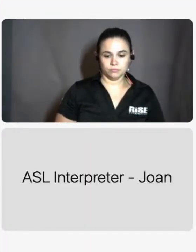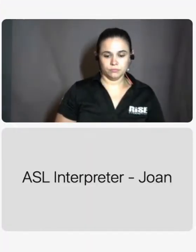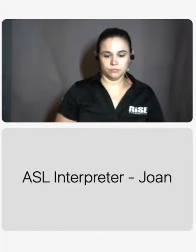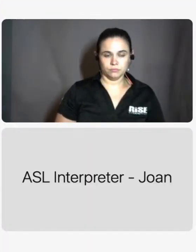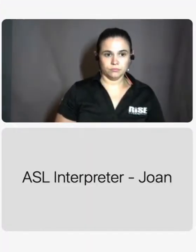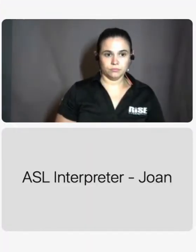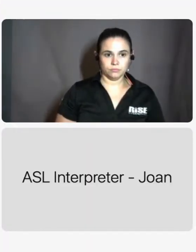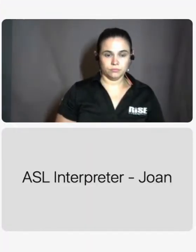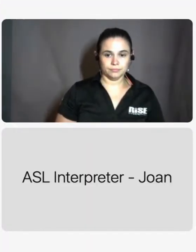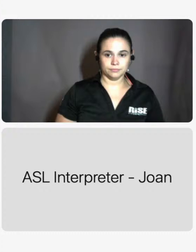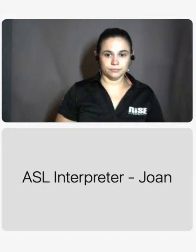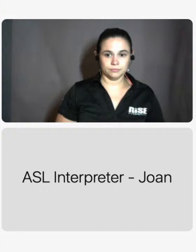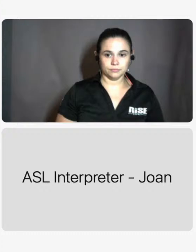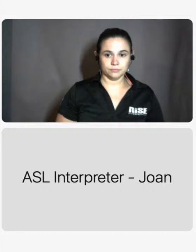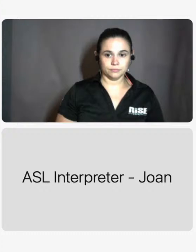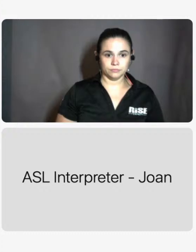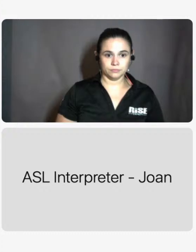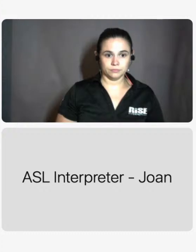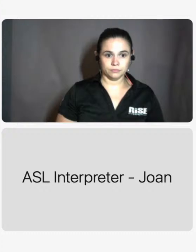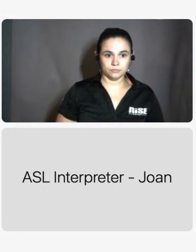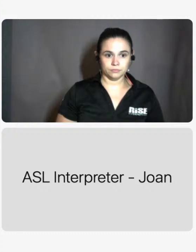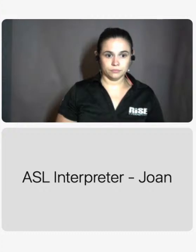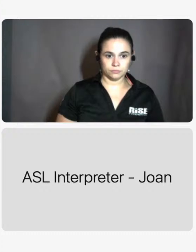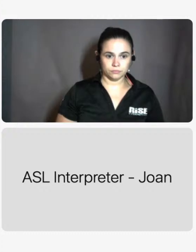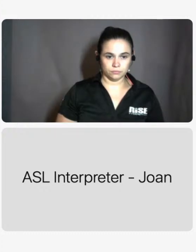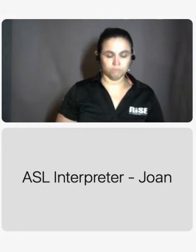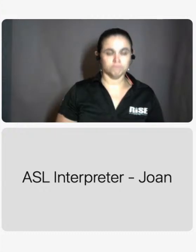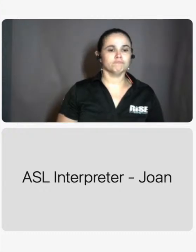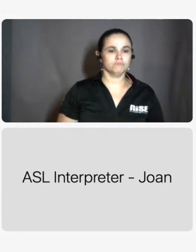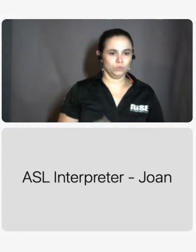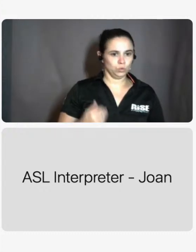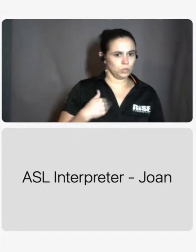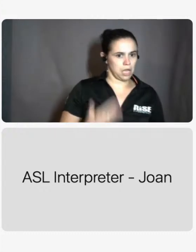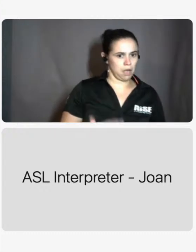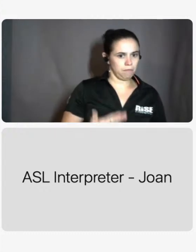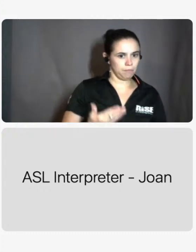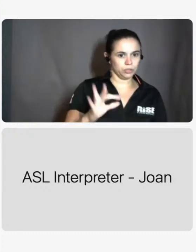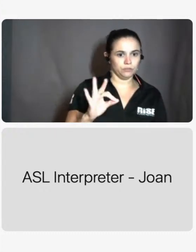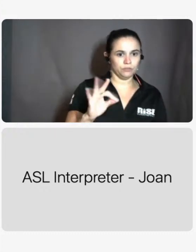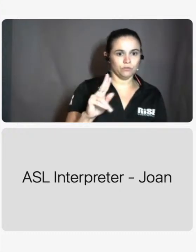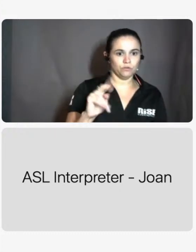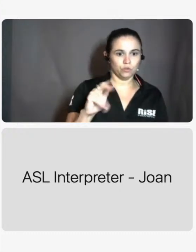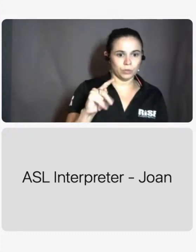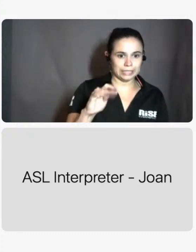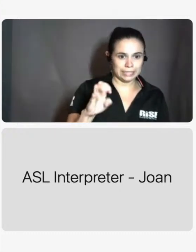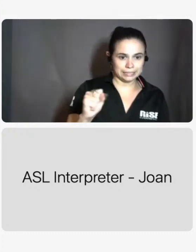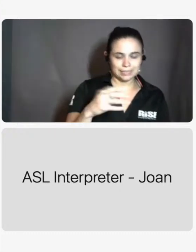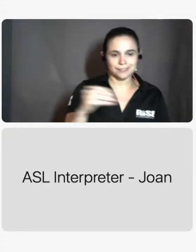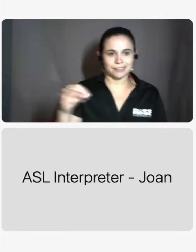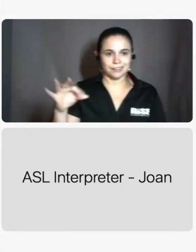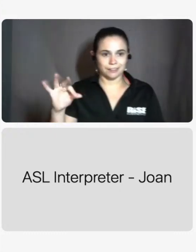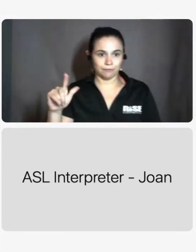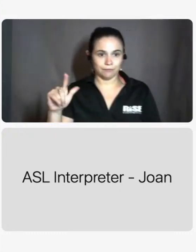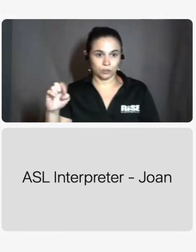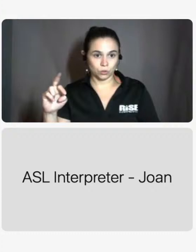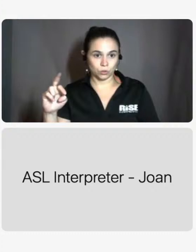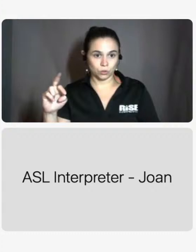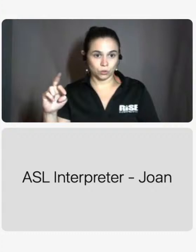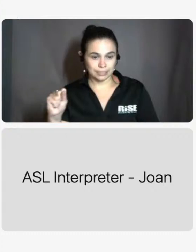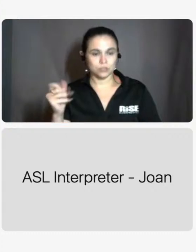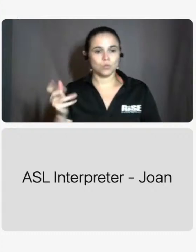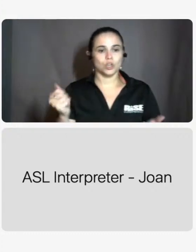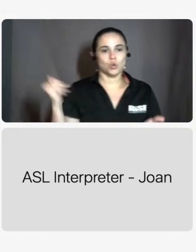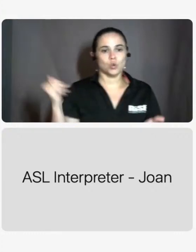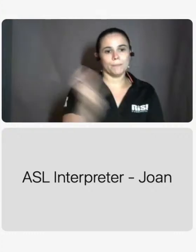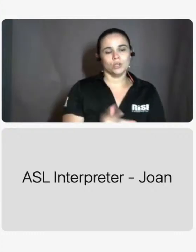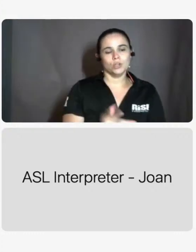I have a motion by Board Member Fuentes and second by Board Member Dan Flores to approve action item 6.2. Joanne, can we have